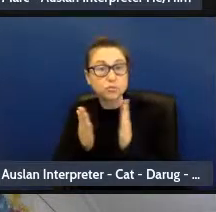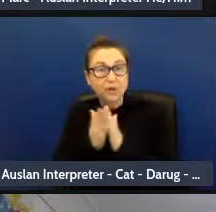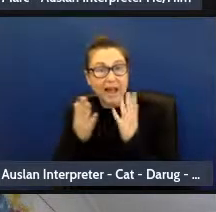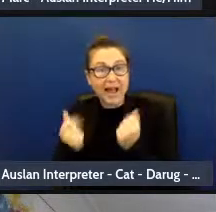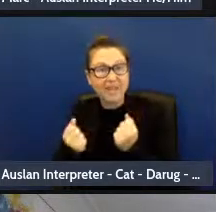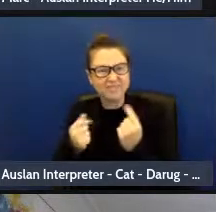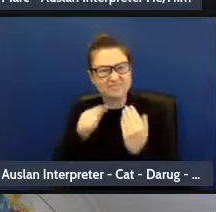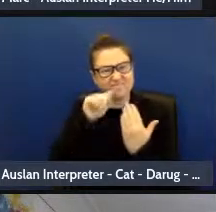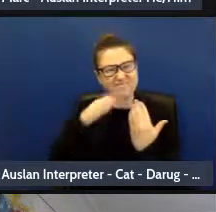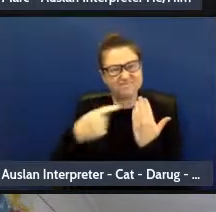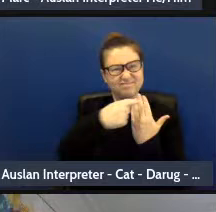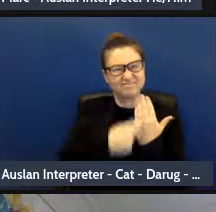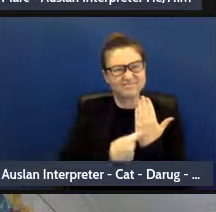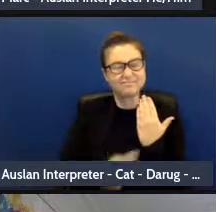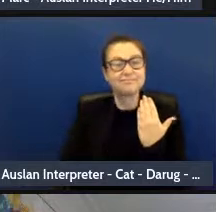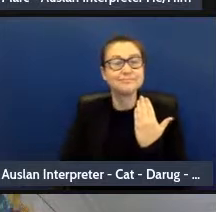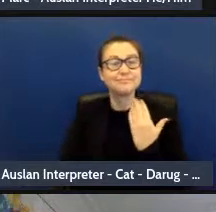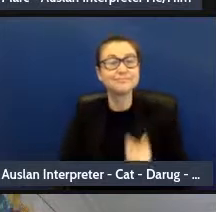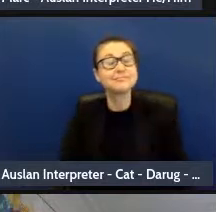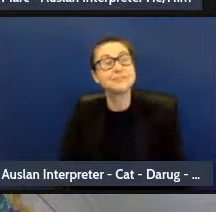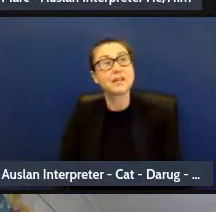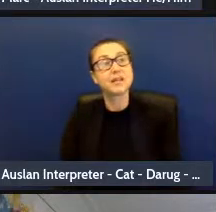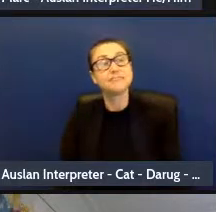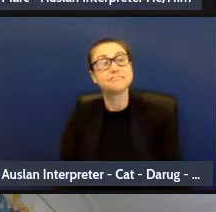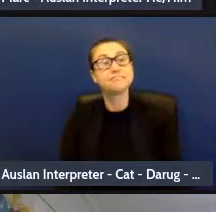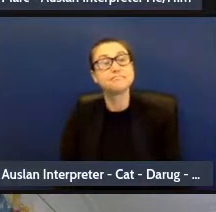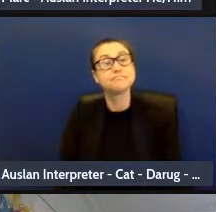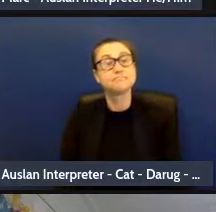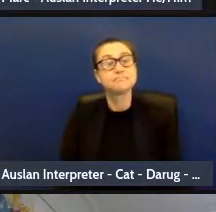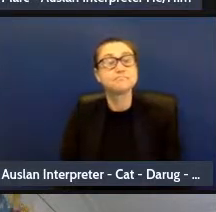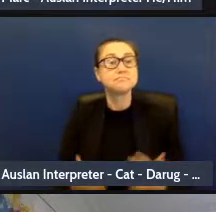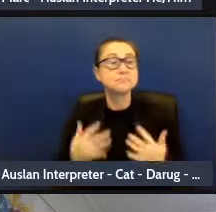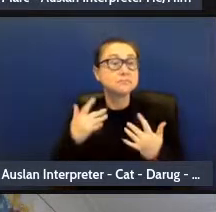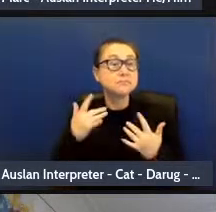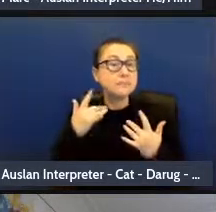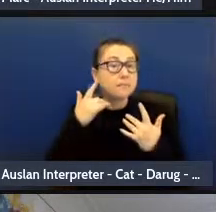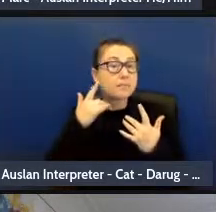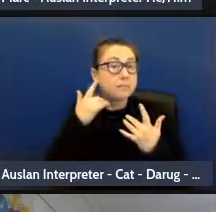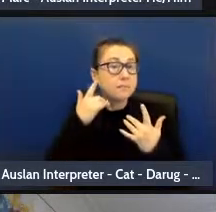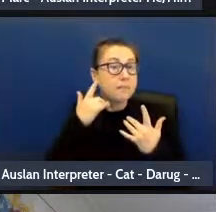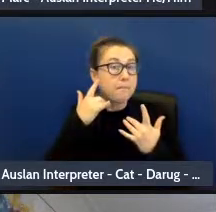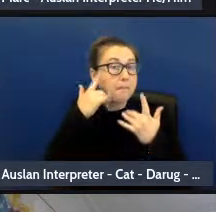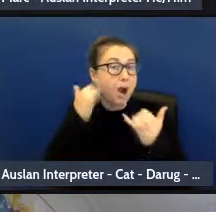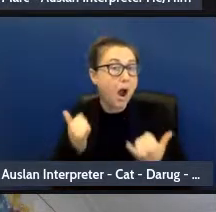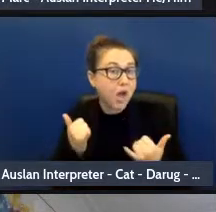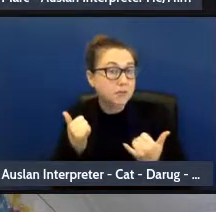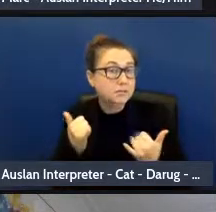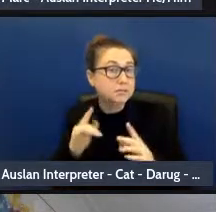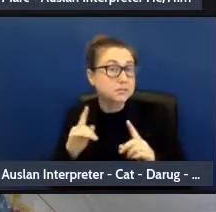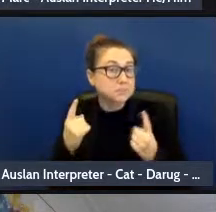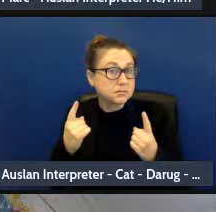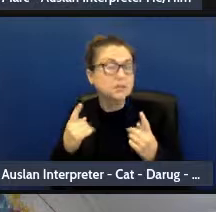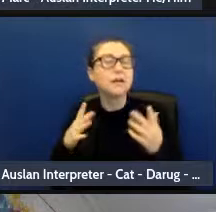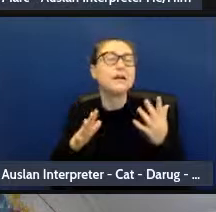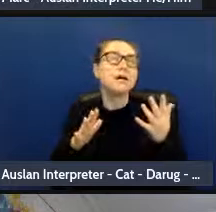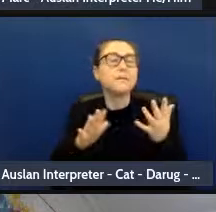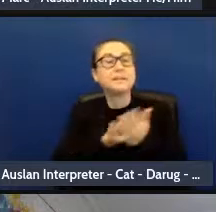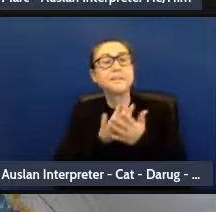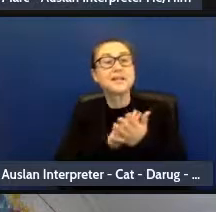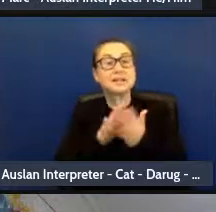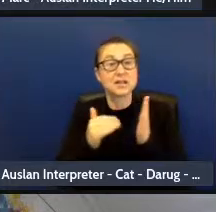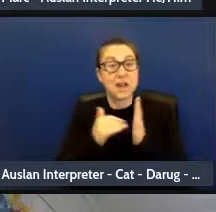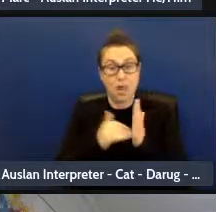put together. And our pilot trial, or what that means is that we're now testing